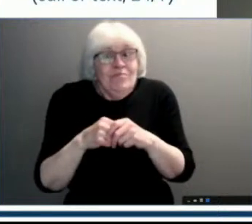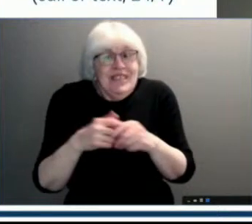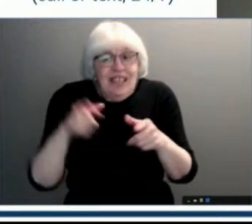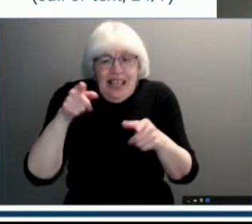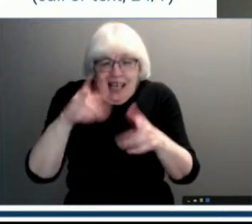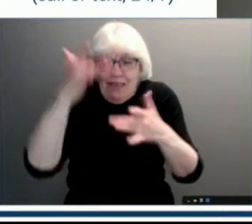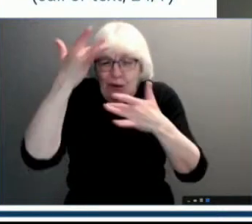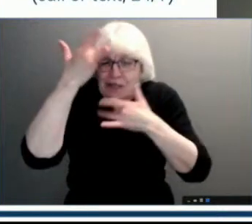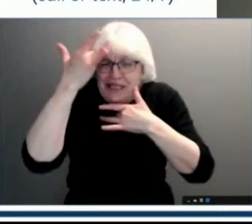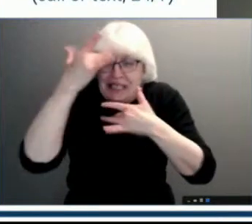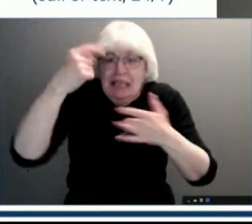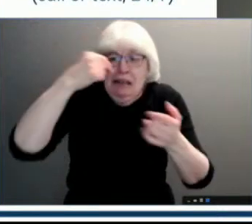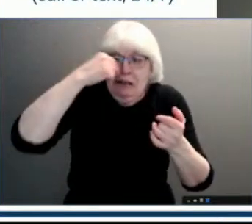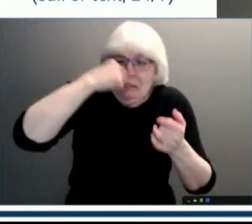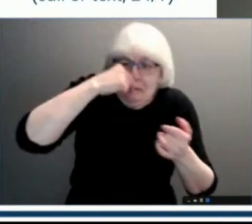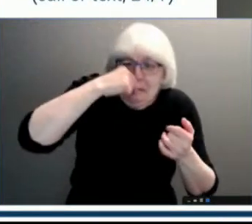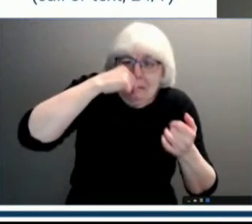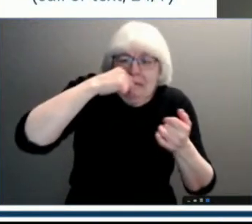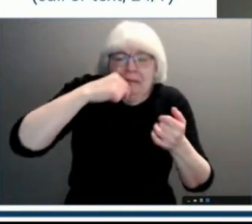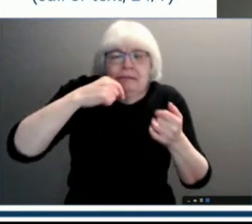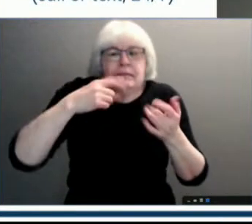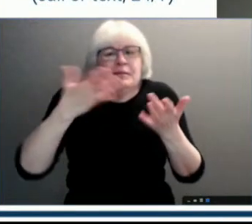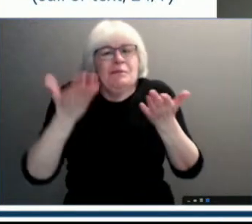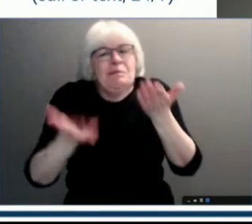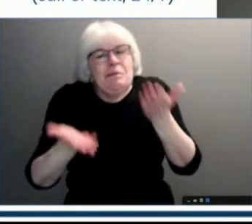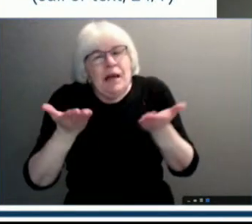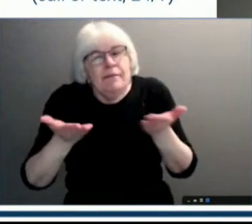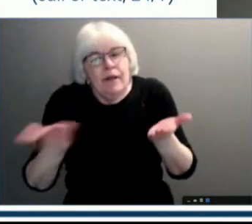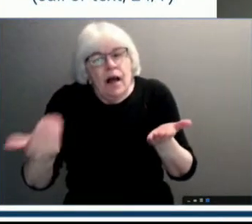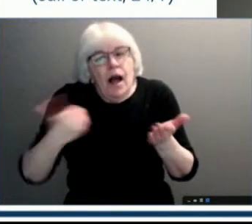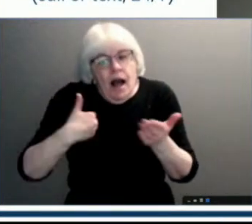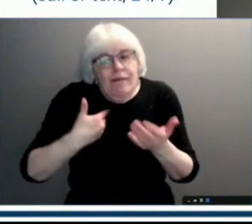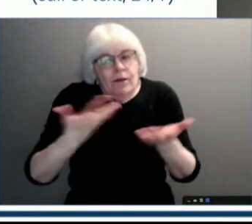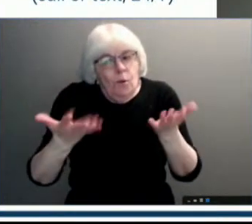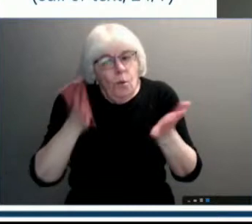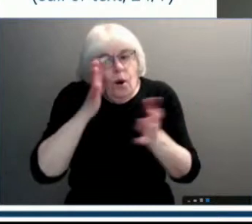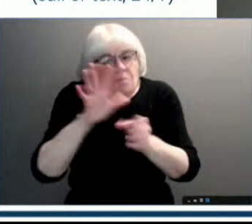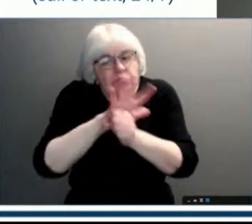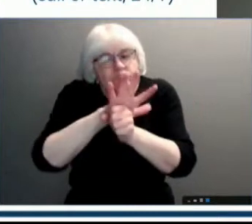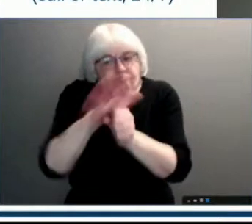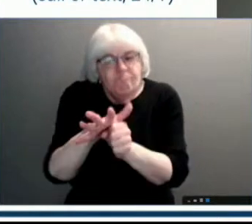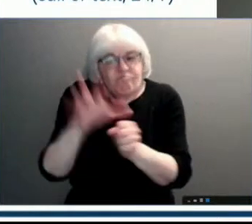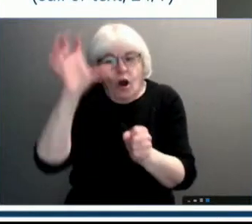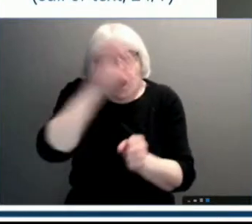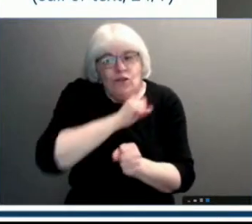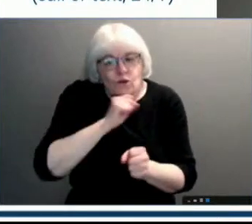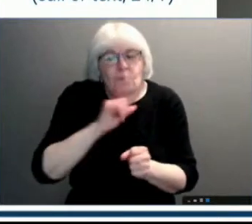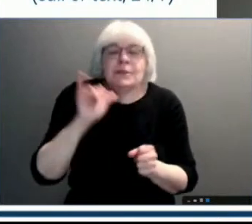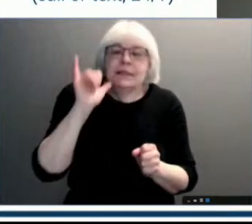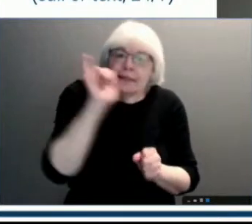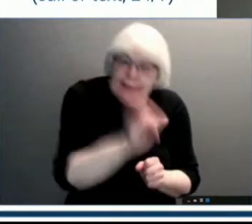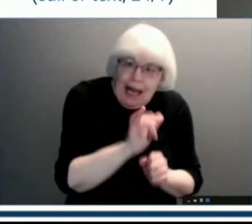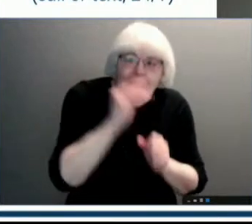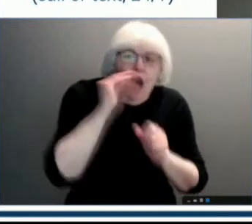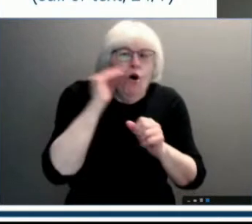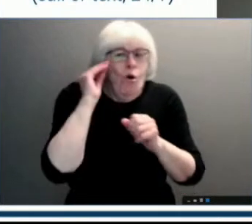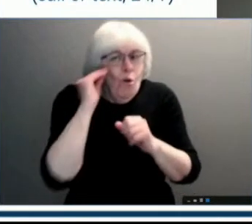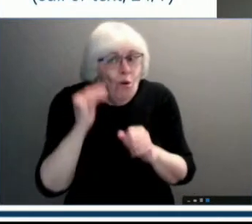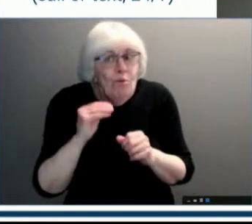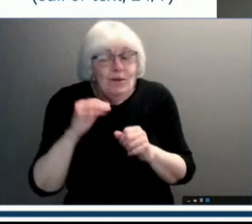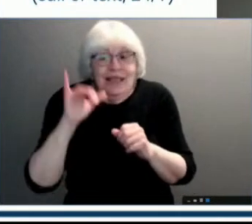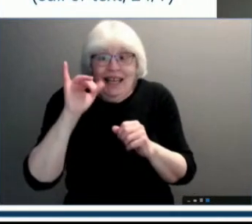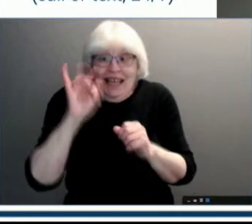get a test, whether you fall into the rapid or PCR testing stream. And if you're positive, tell your contacts